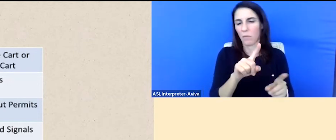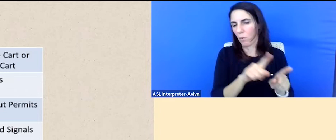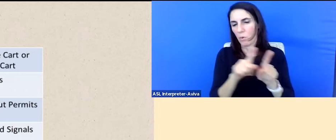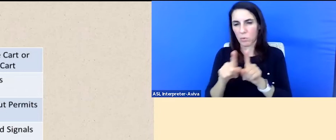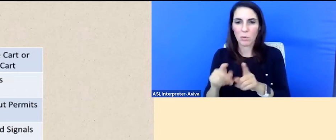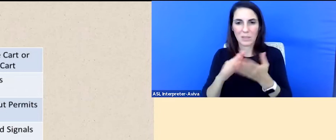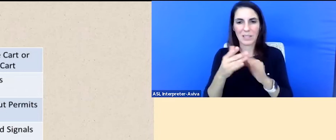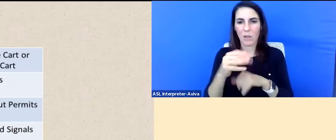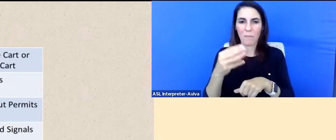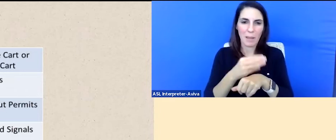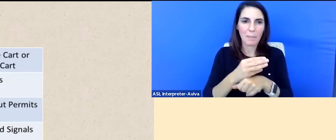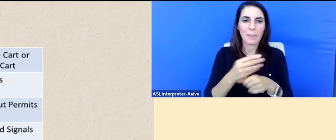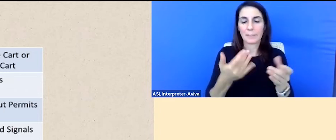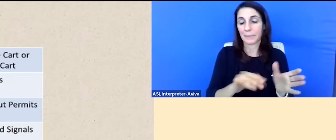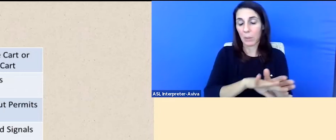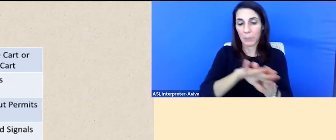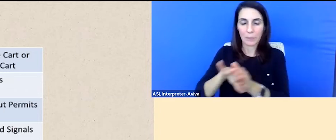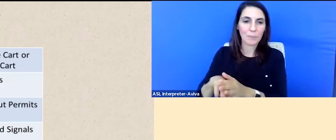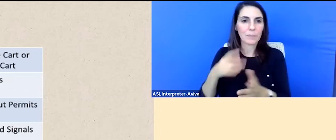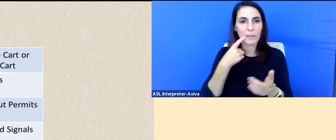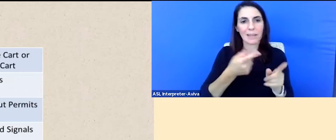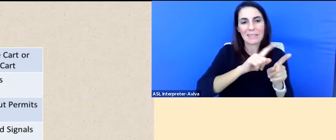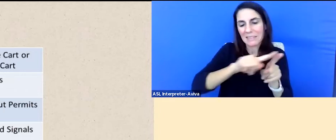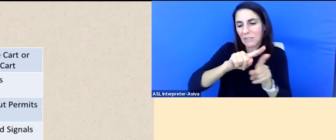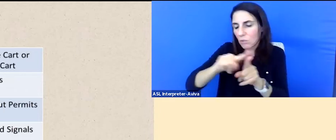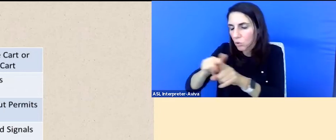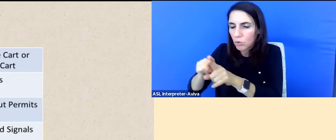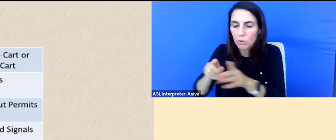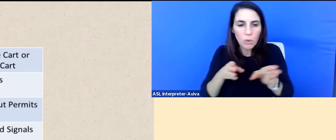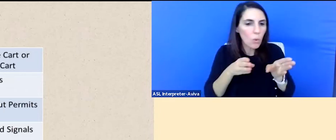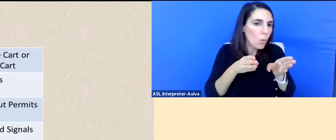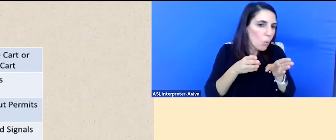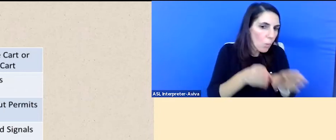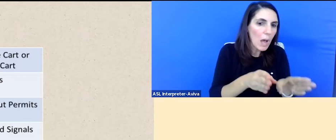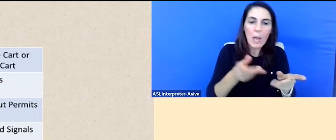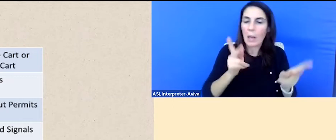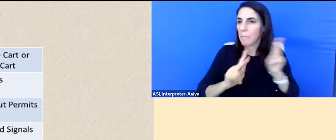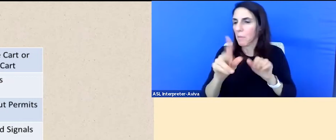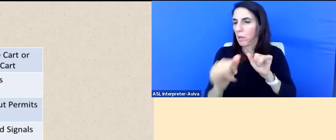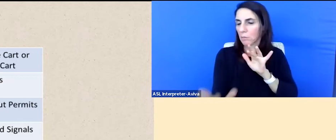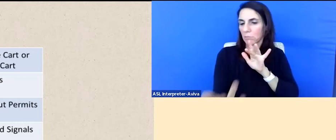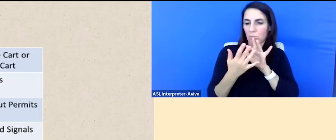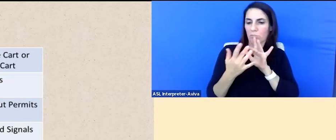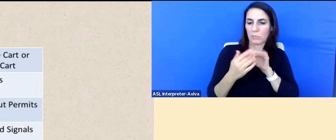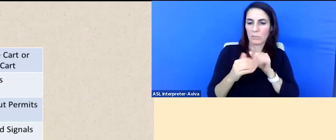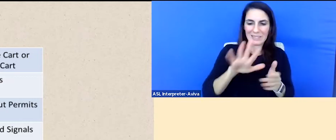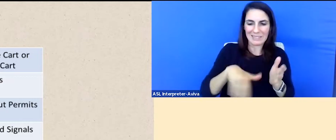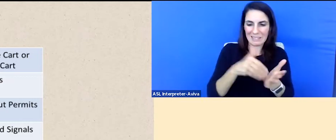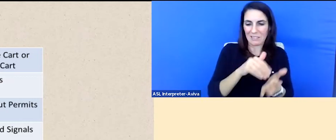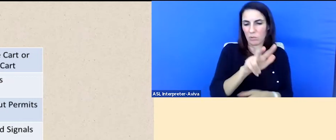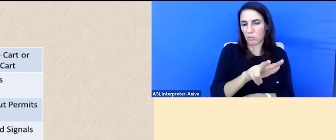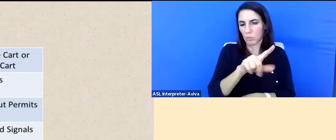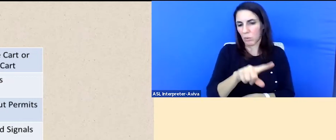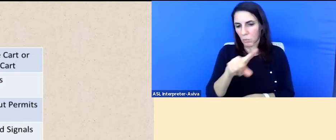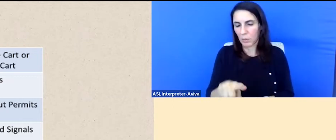Next, I'll talk to you on the various channels and different ways that individuals can reach out to the 311 Center.